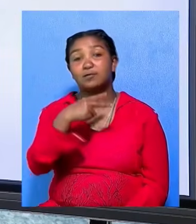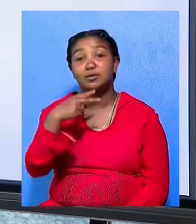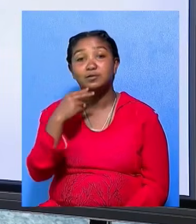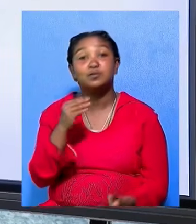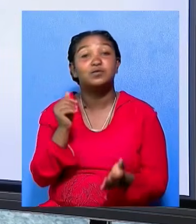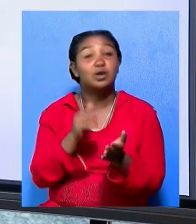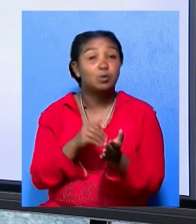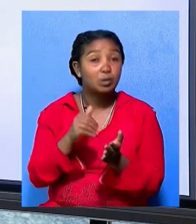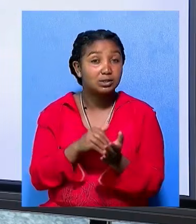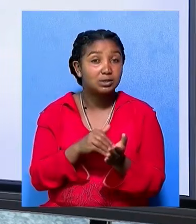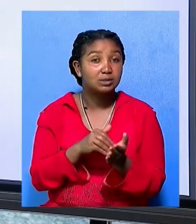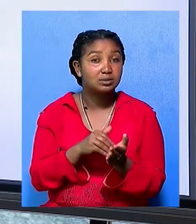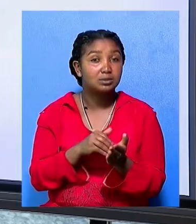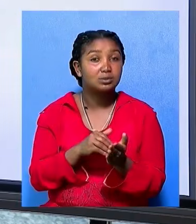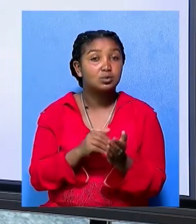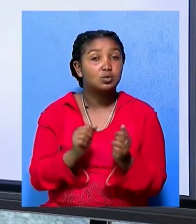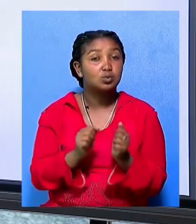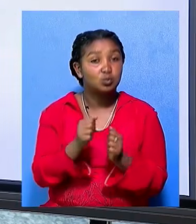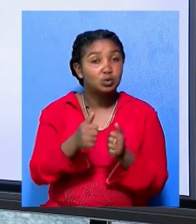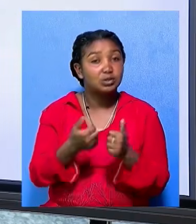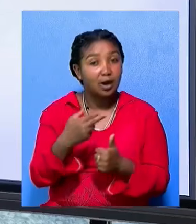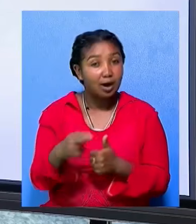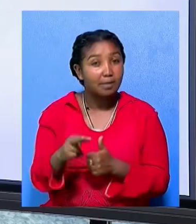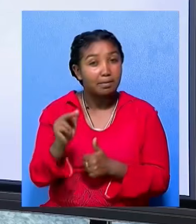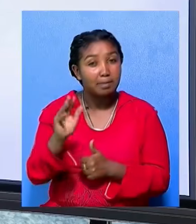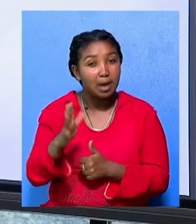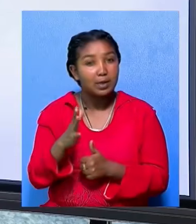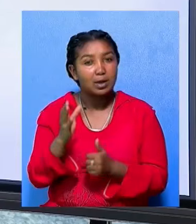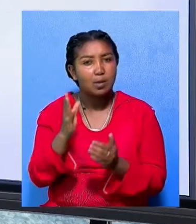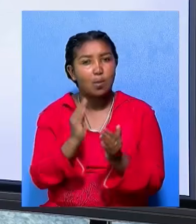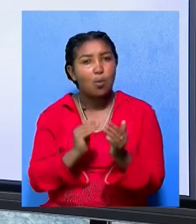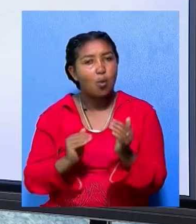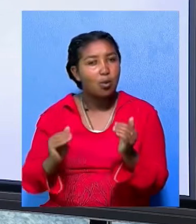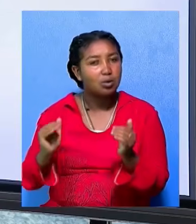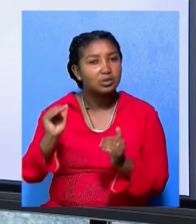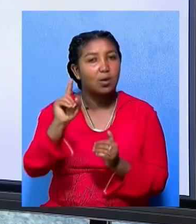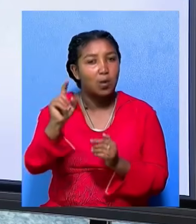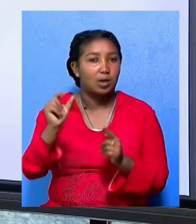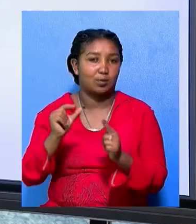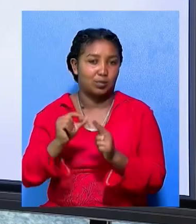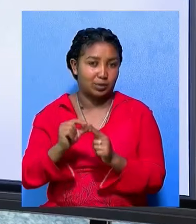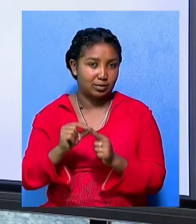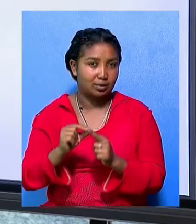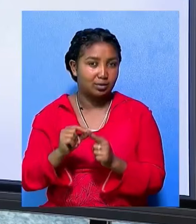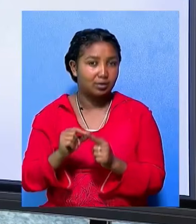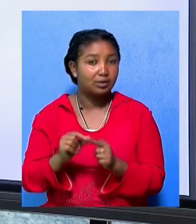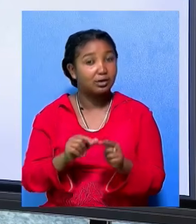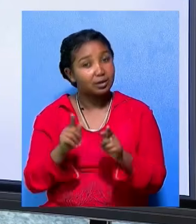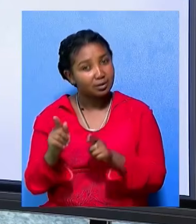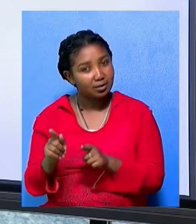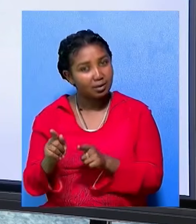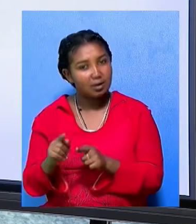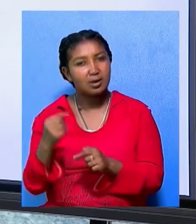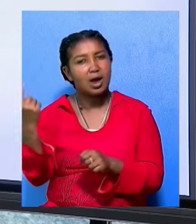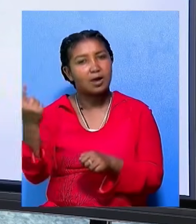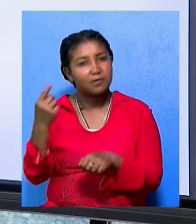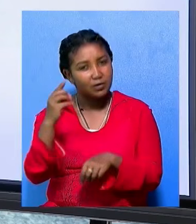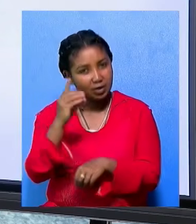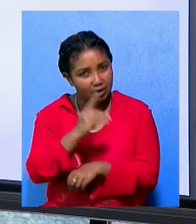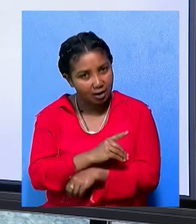of frequency which are maybe more than one word? Just like every